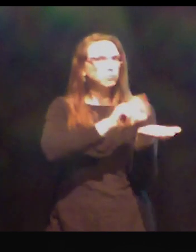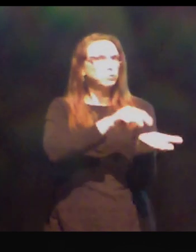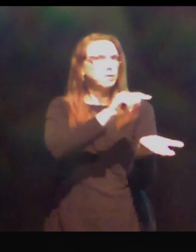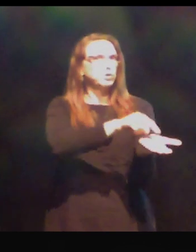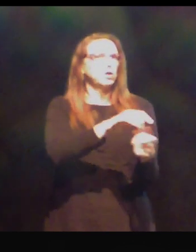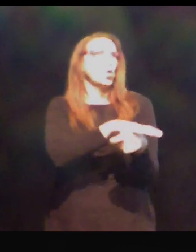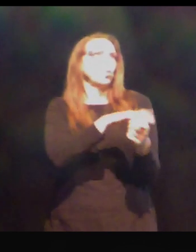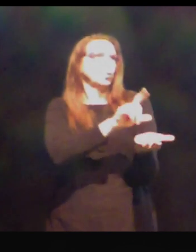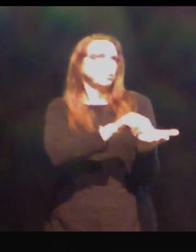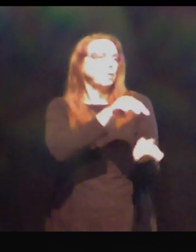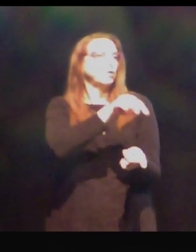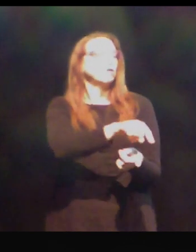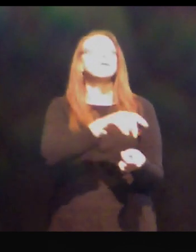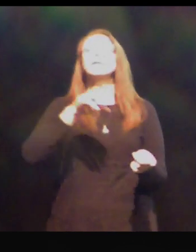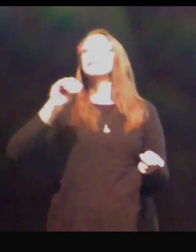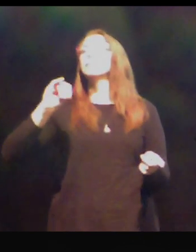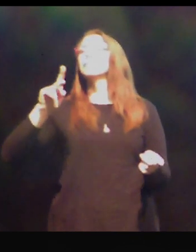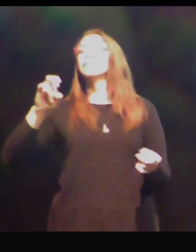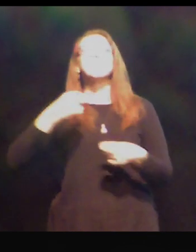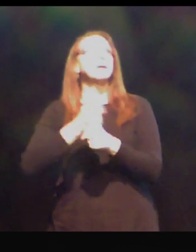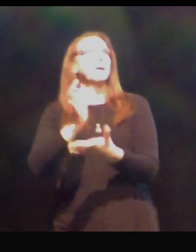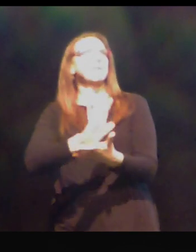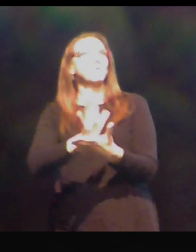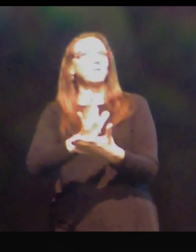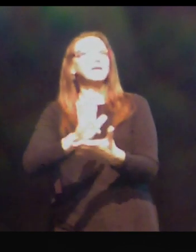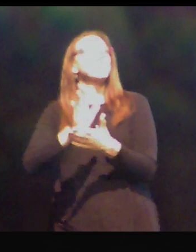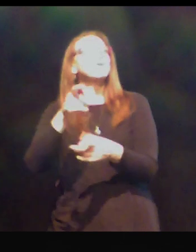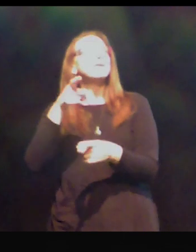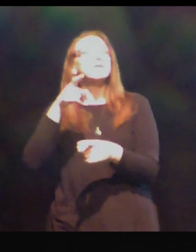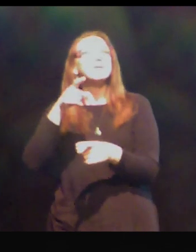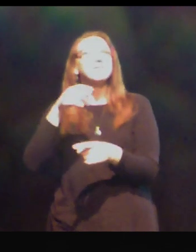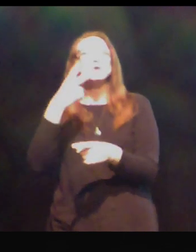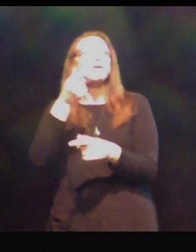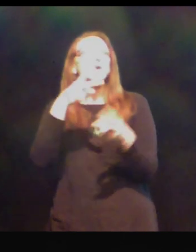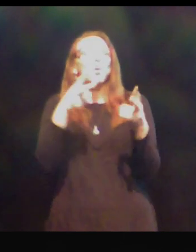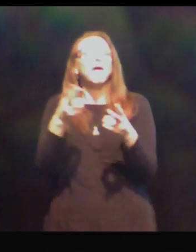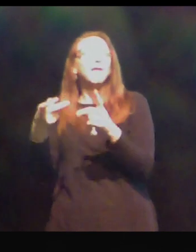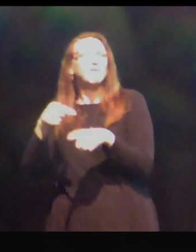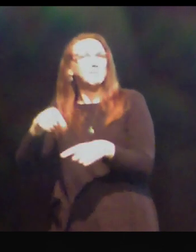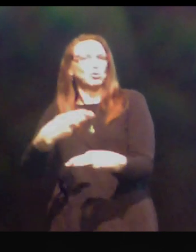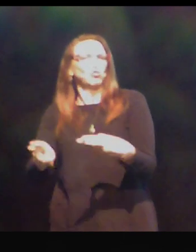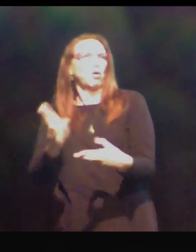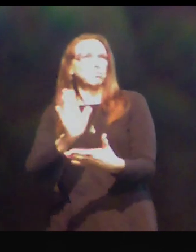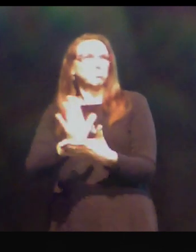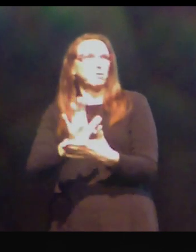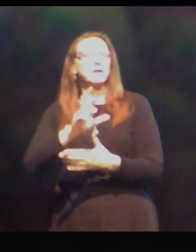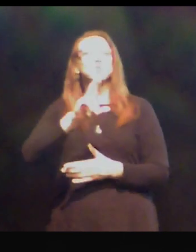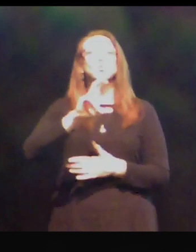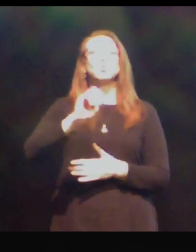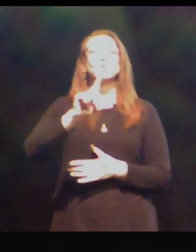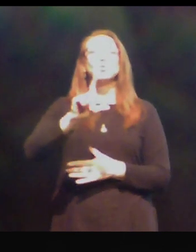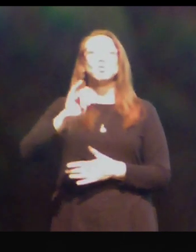the local newspaper that Mike had done this film, the film that you see a few clips from. in this short documentary, Rolling